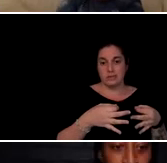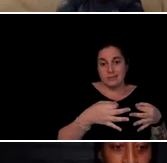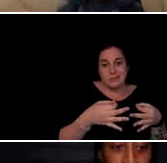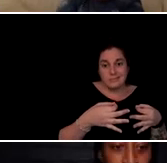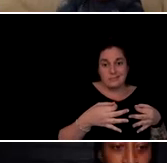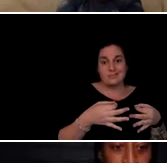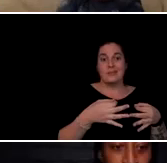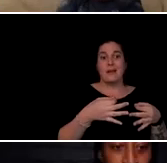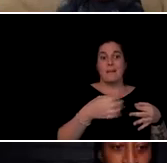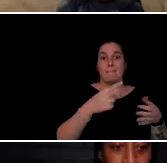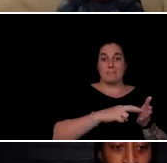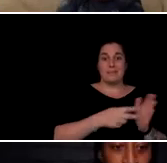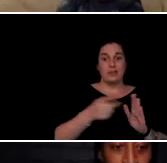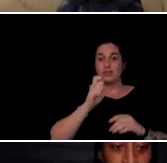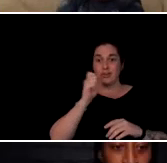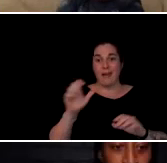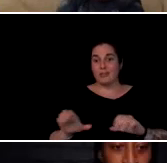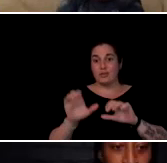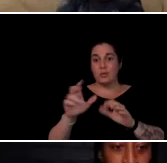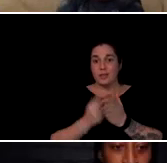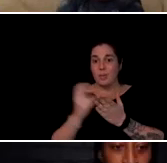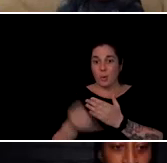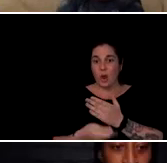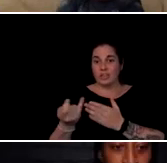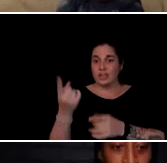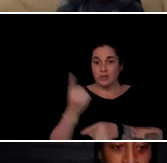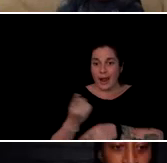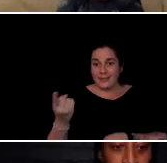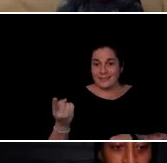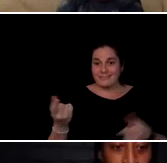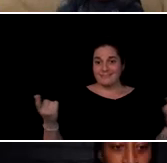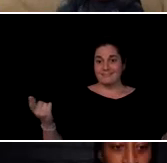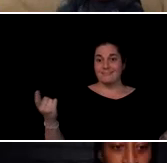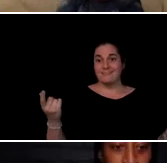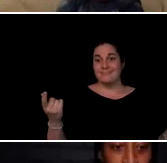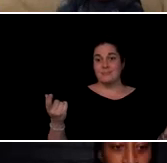aren't doing the project. Okay, so article choice.